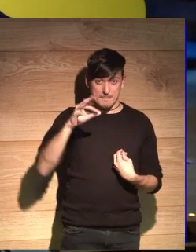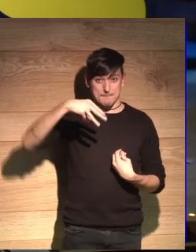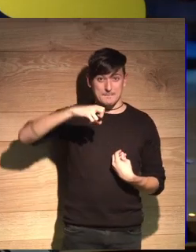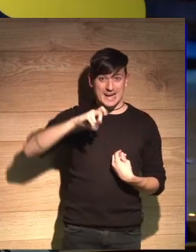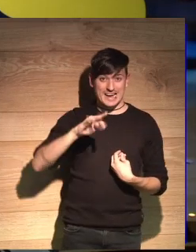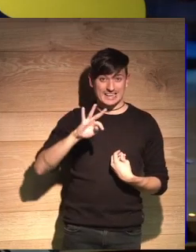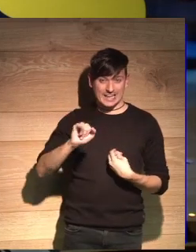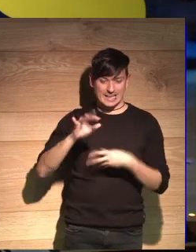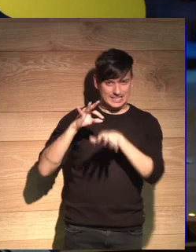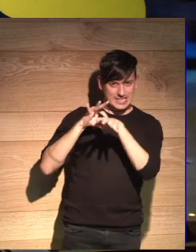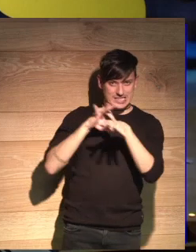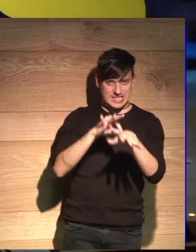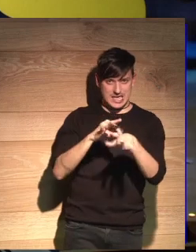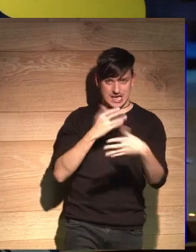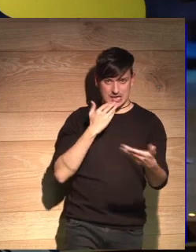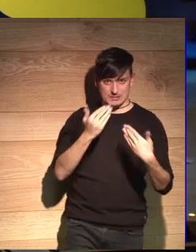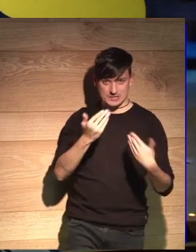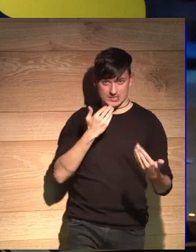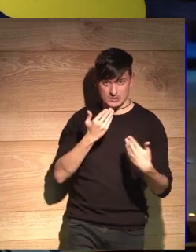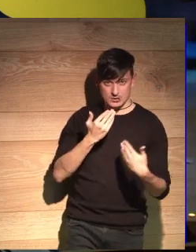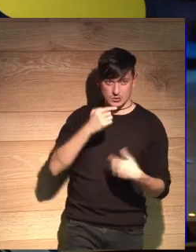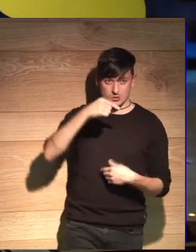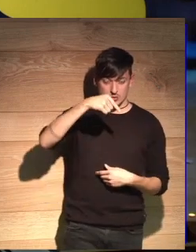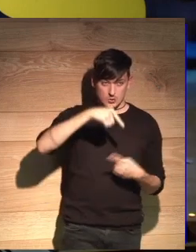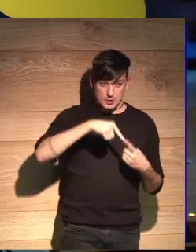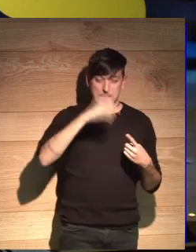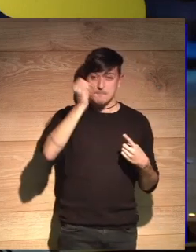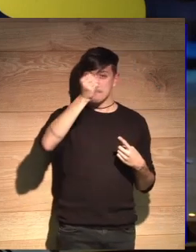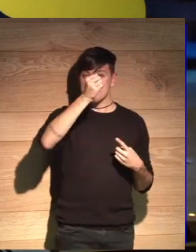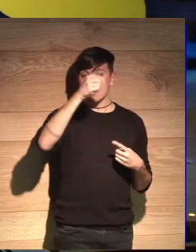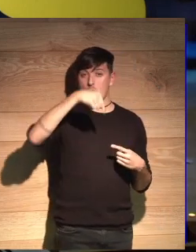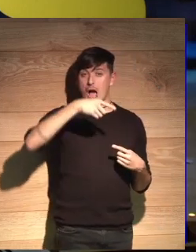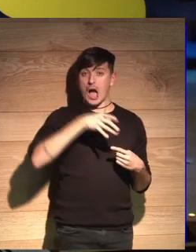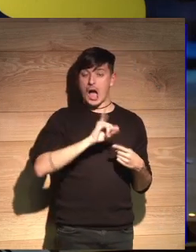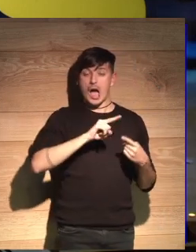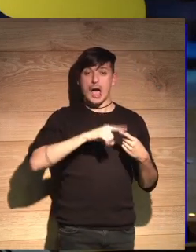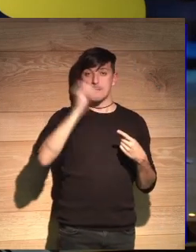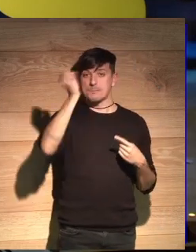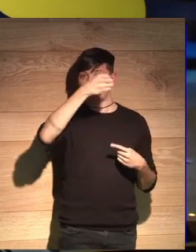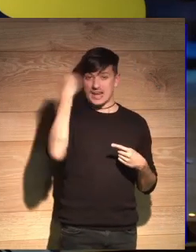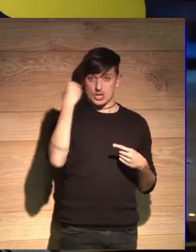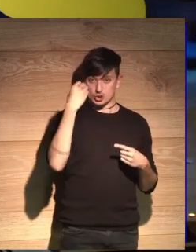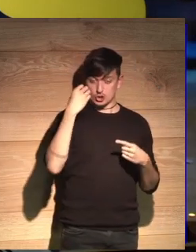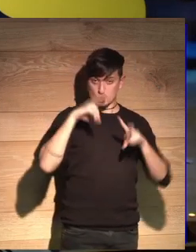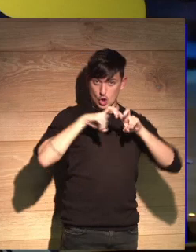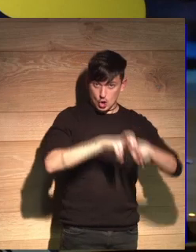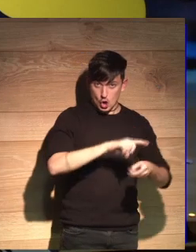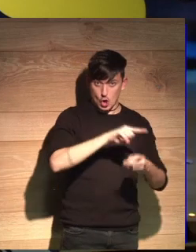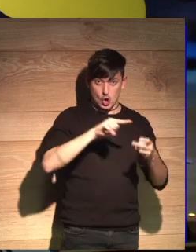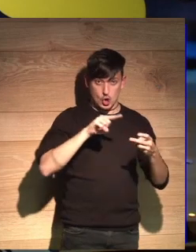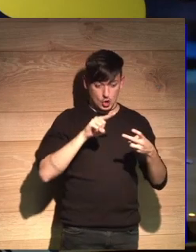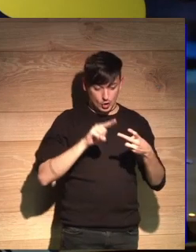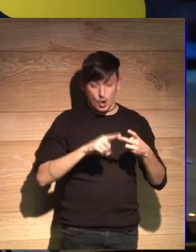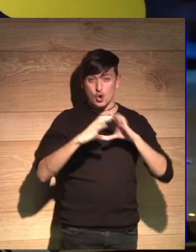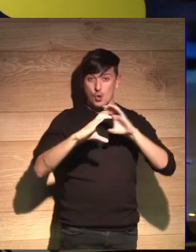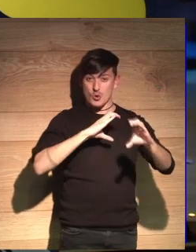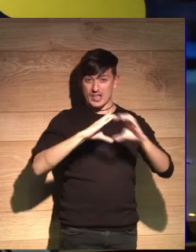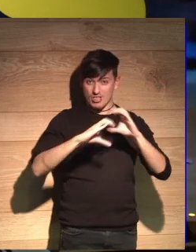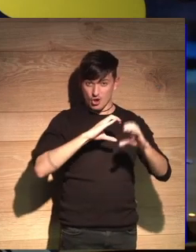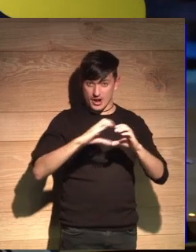Garcia, who's going to manage this. We have a humanist, we have a paleontologist, and we have a